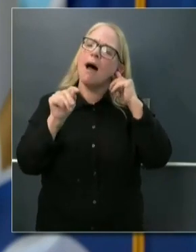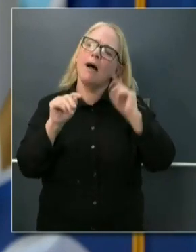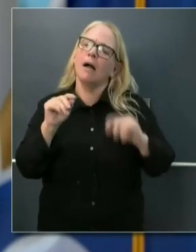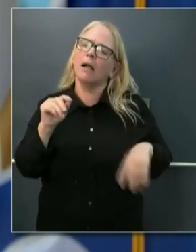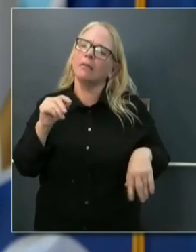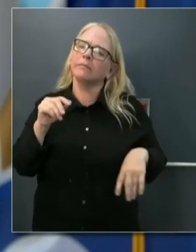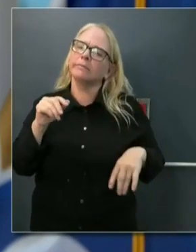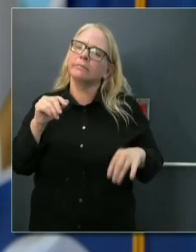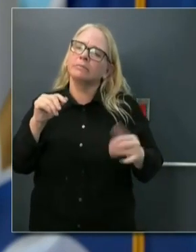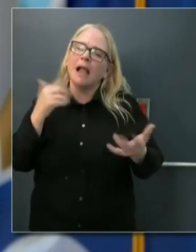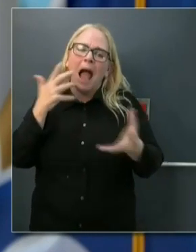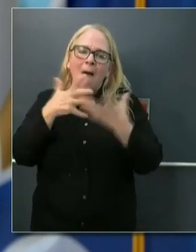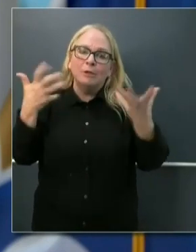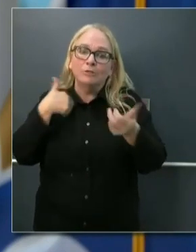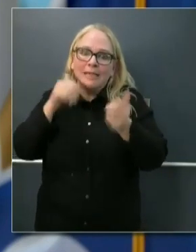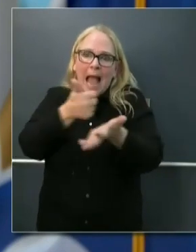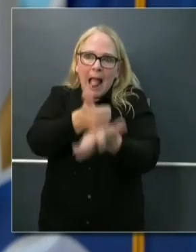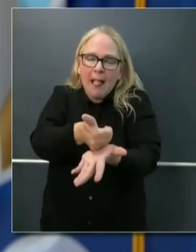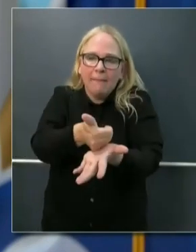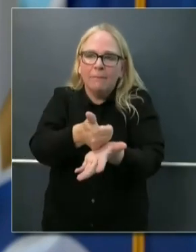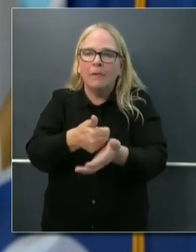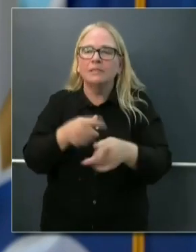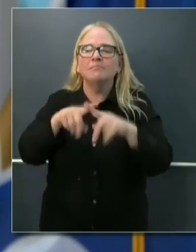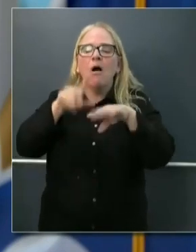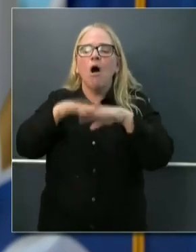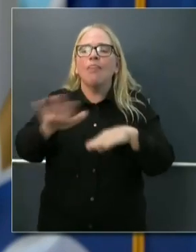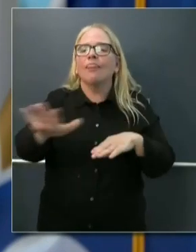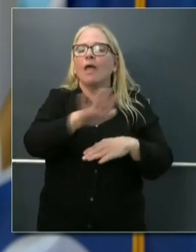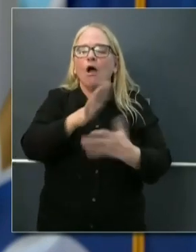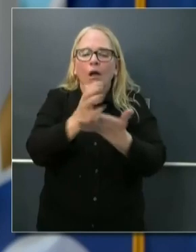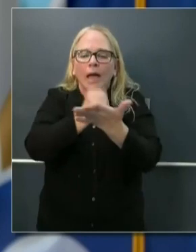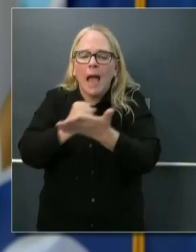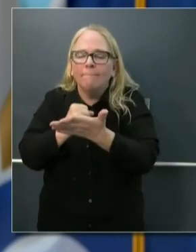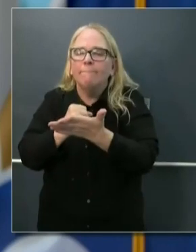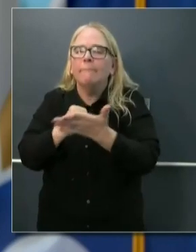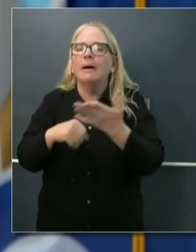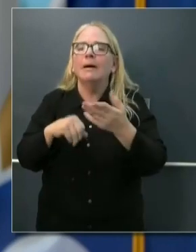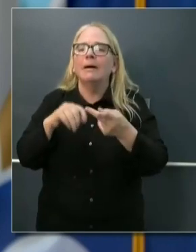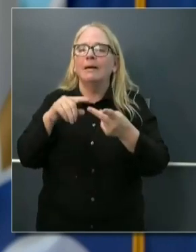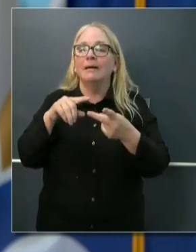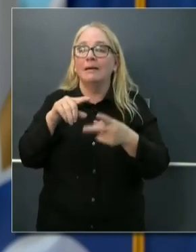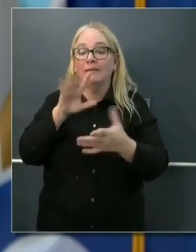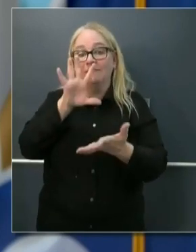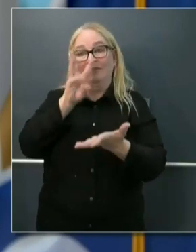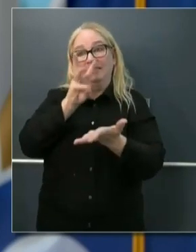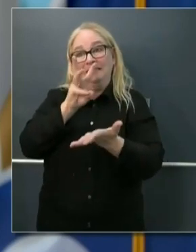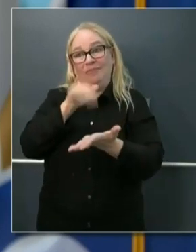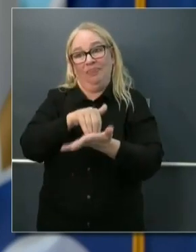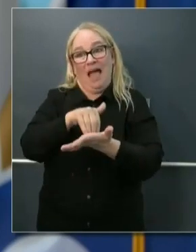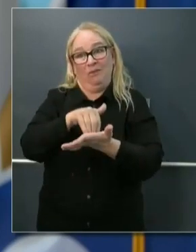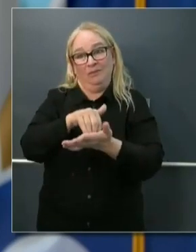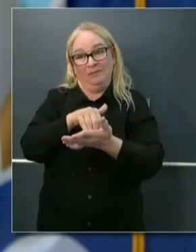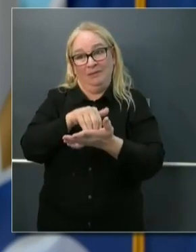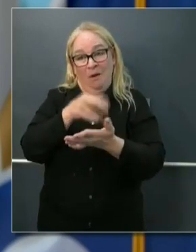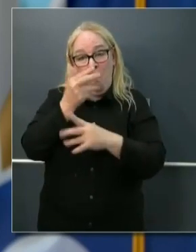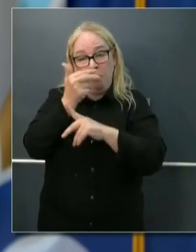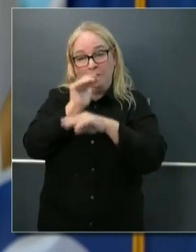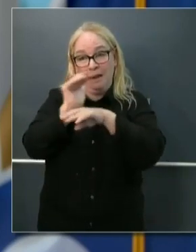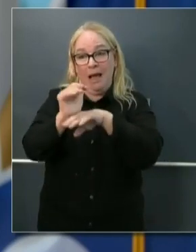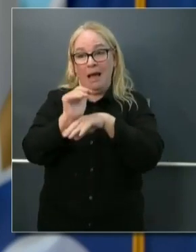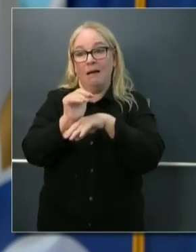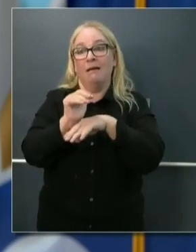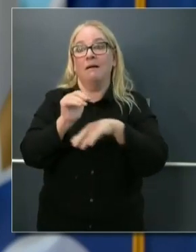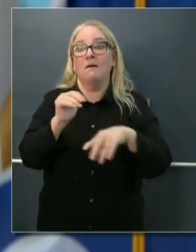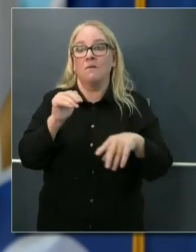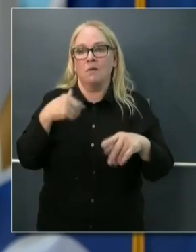an individual and the state based upon income. But the 56,000 number is 100% reimbursement. Thousands others